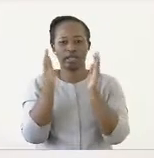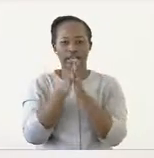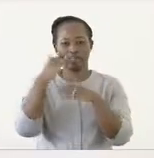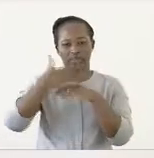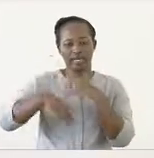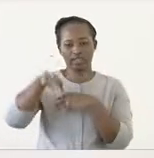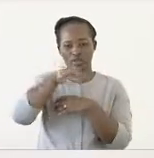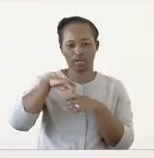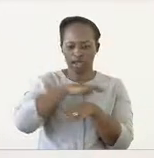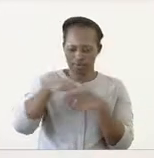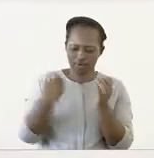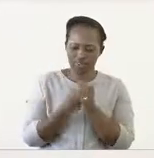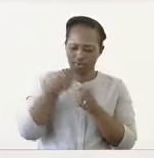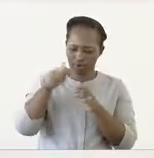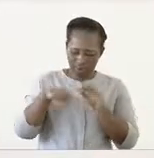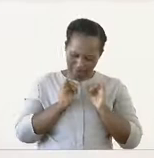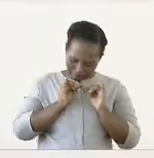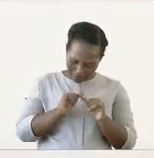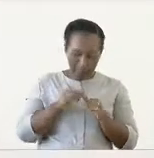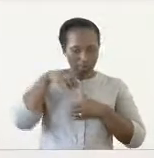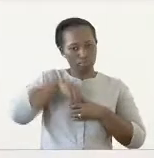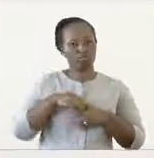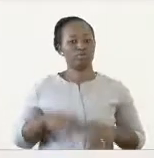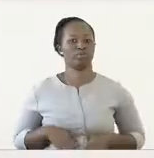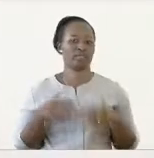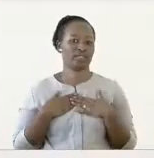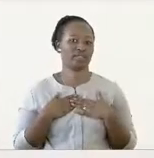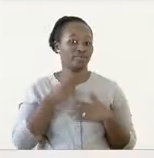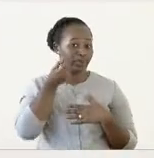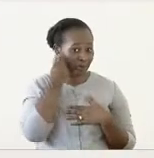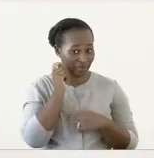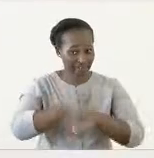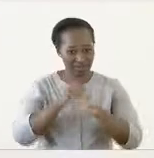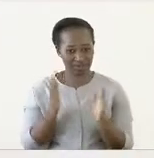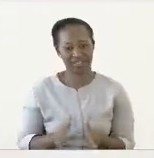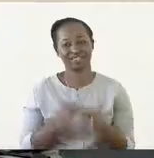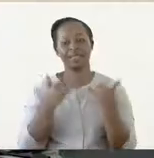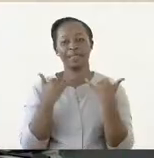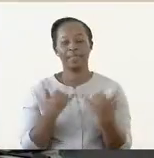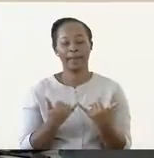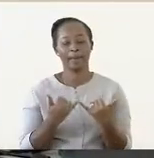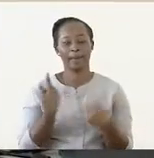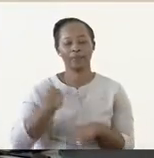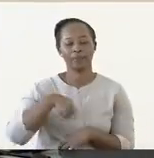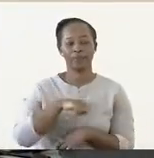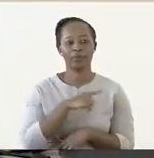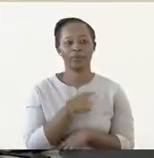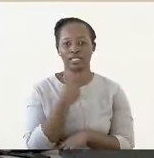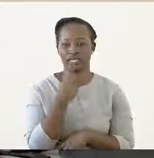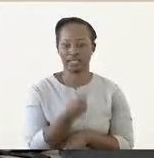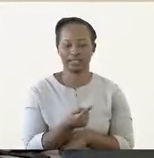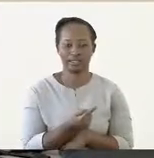be maintained internally. It has to be maintained constant. Are you getting me, student? So now we say